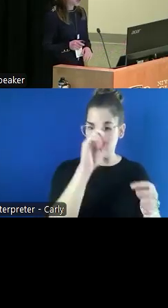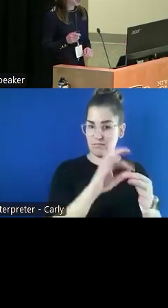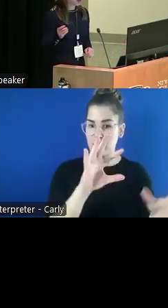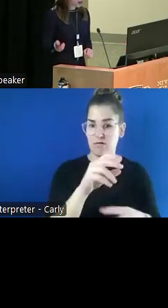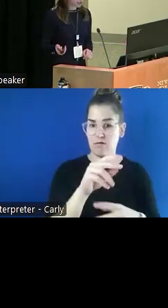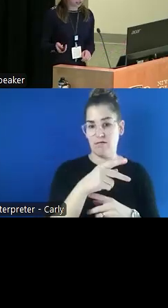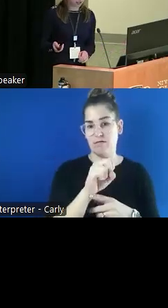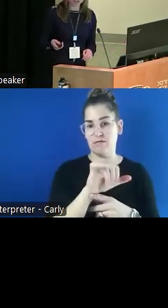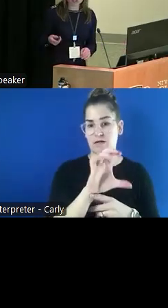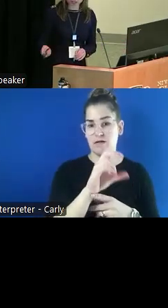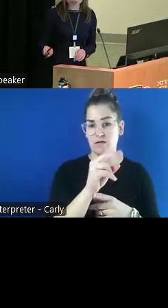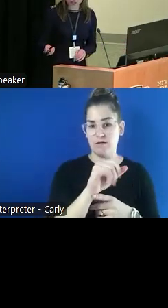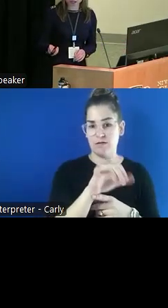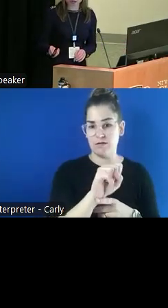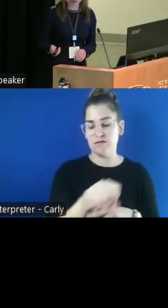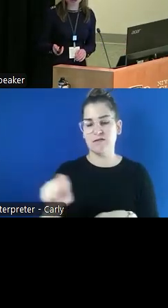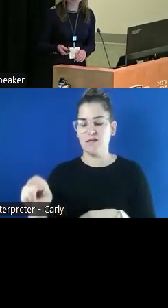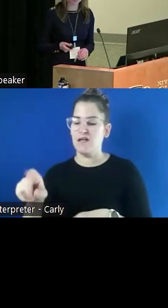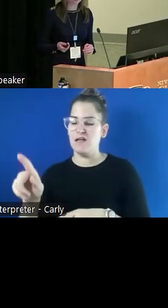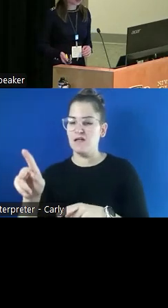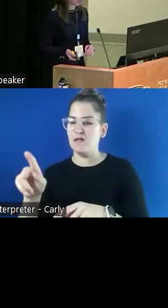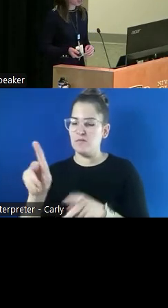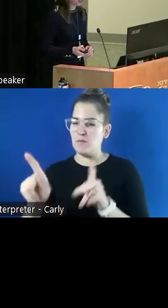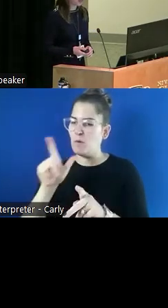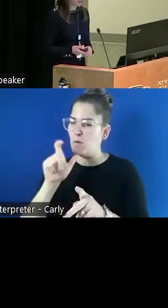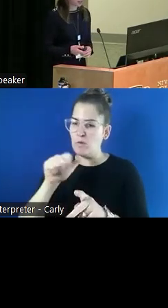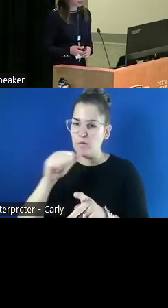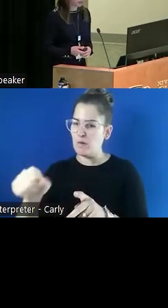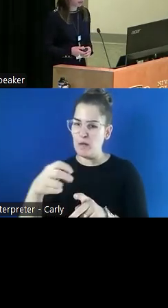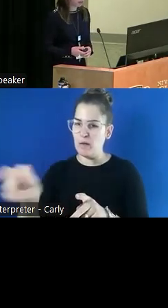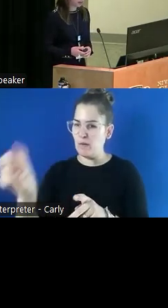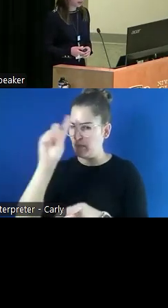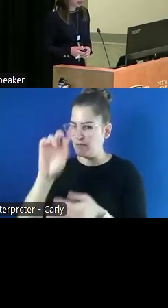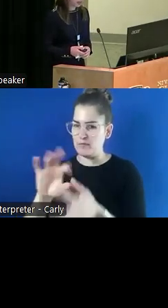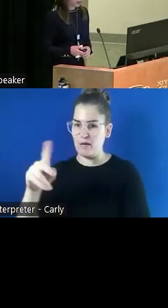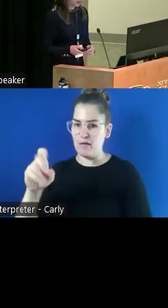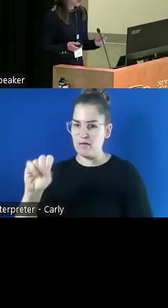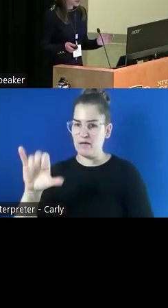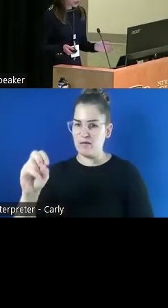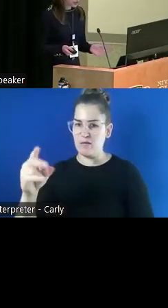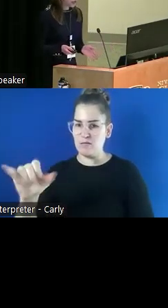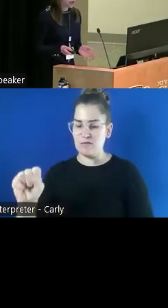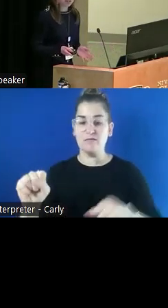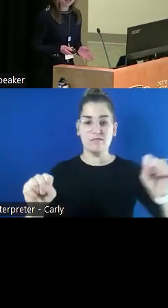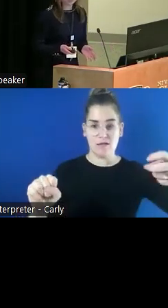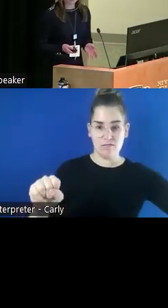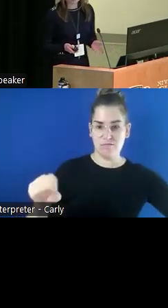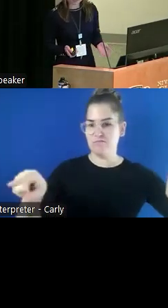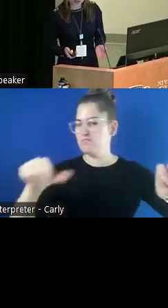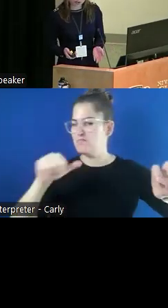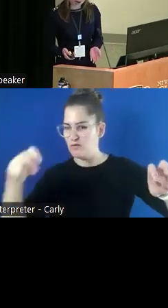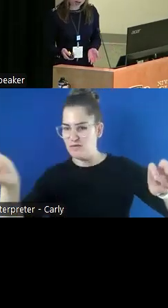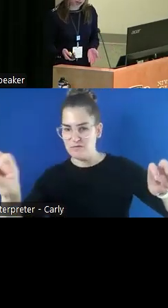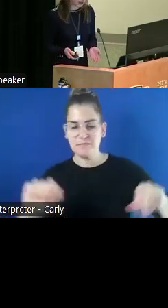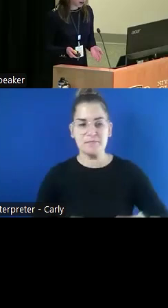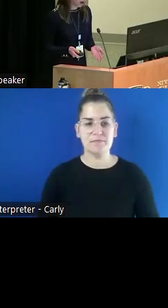subjects who did not transition to psychosis during the observation period of the study, this revealed nuances in the